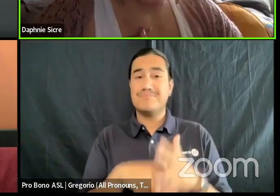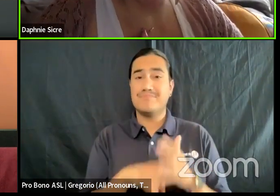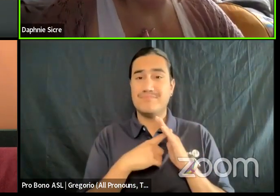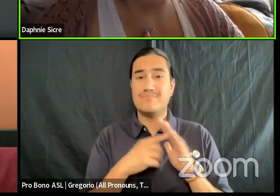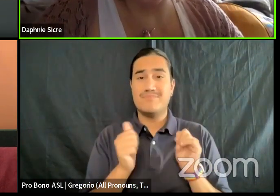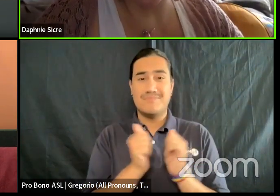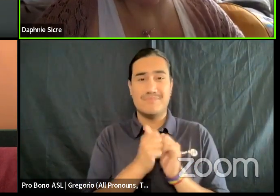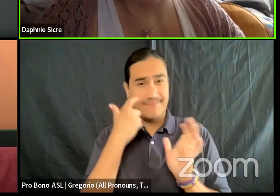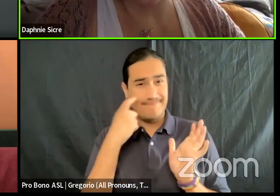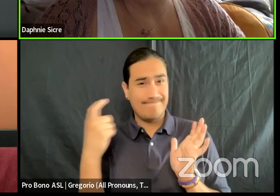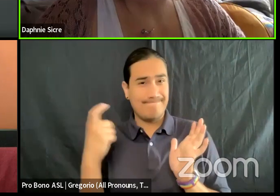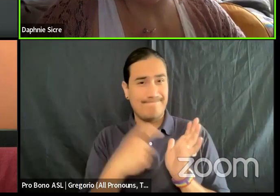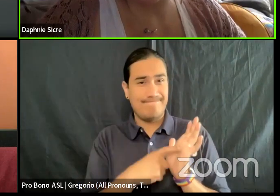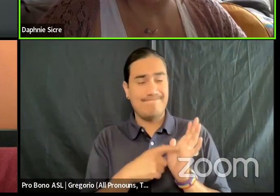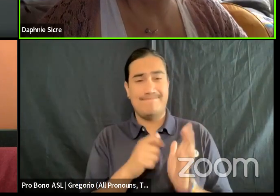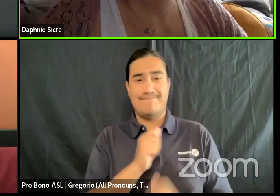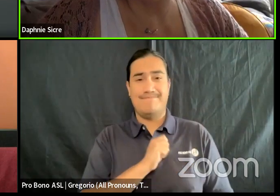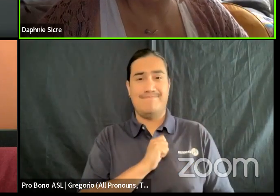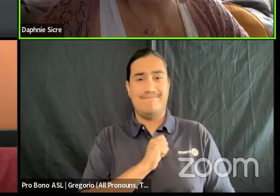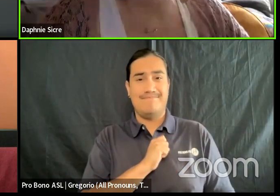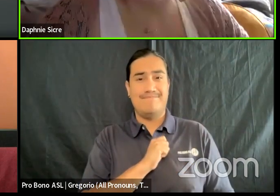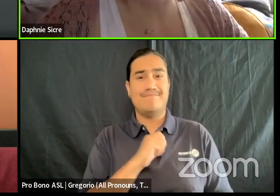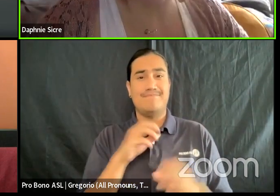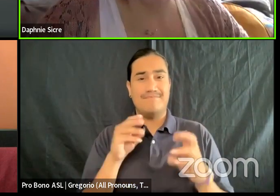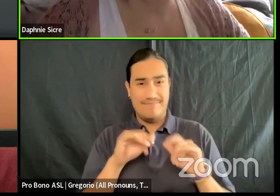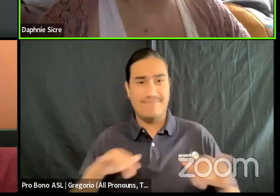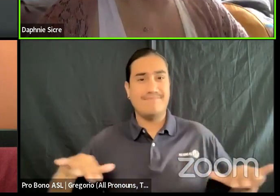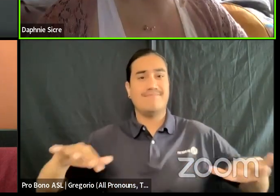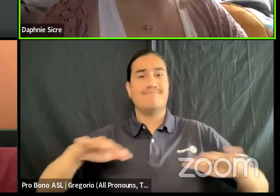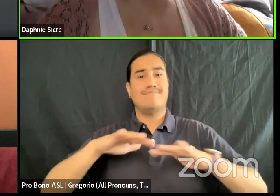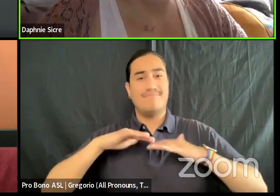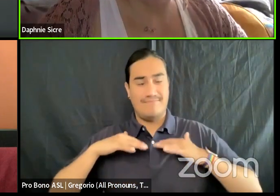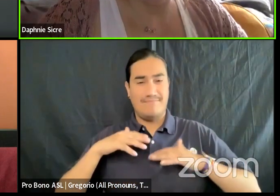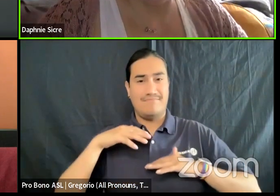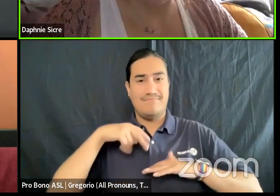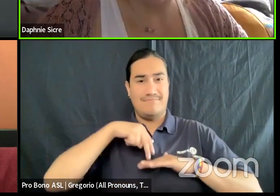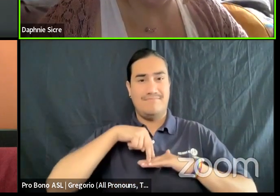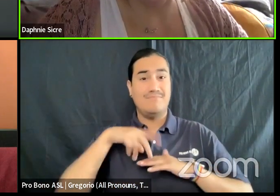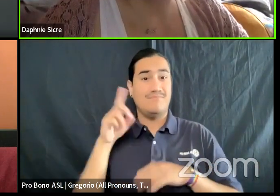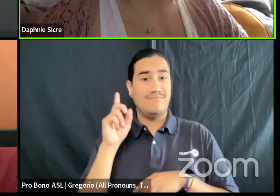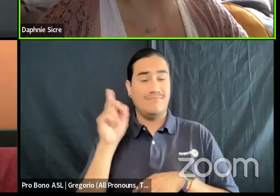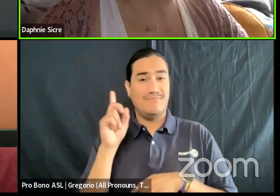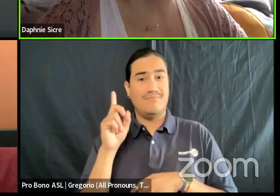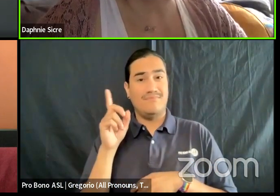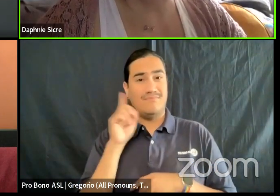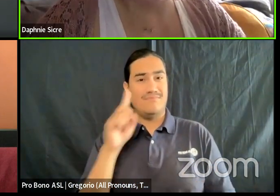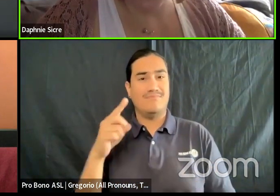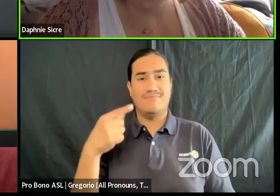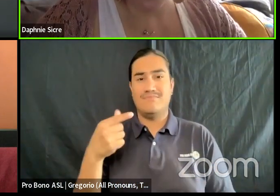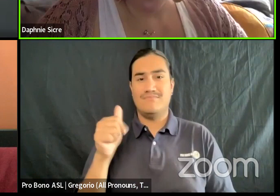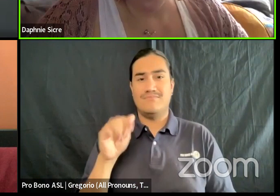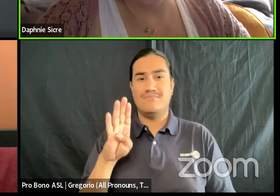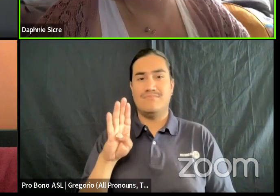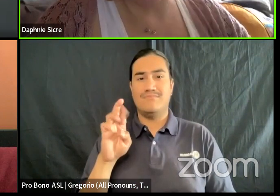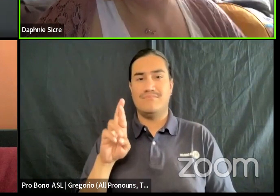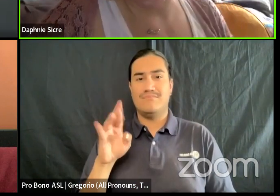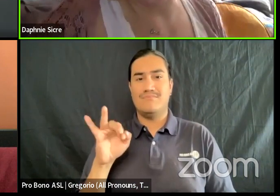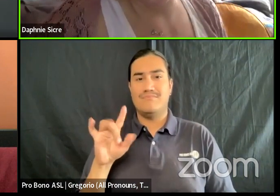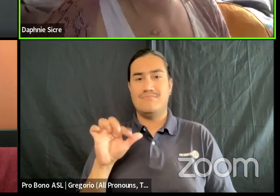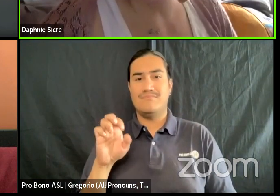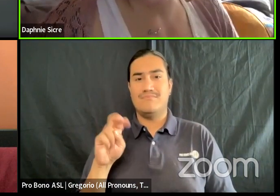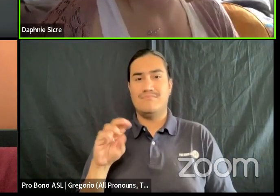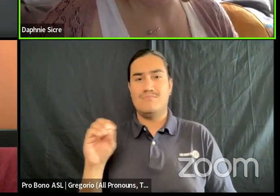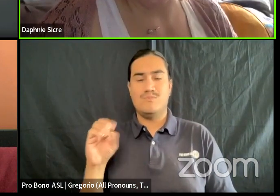by acknowledging that I'm in the presence of traditional, ancestral, and unceded territory of the Gabrielino and Tuonga peoples. I'm in